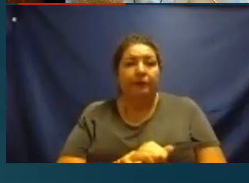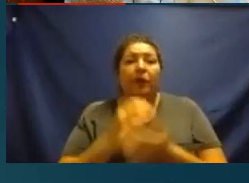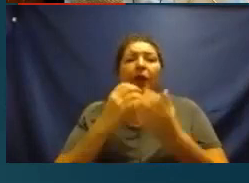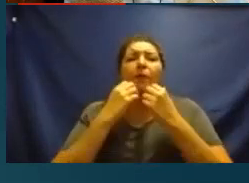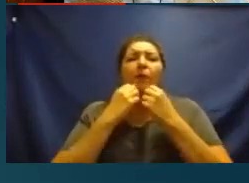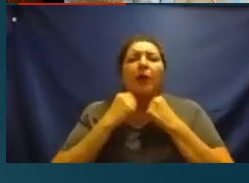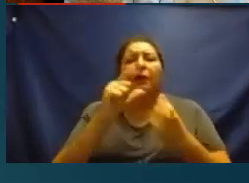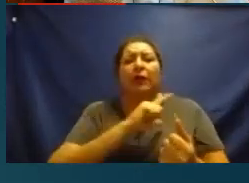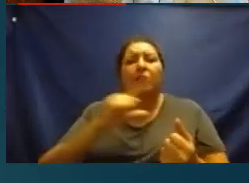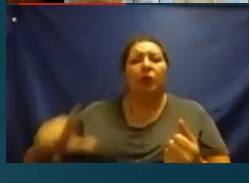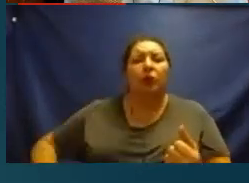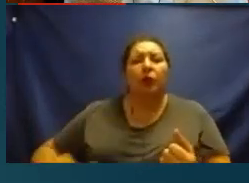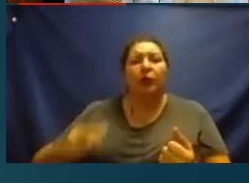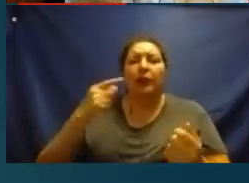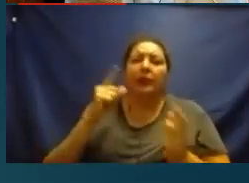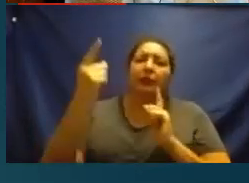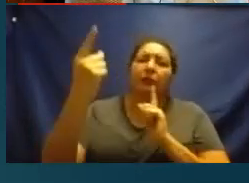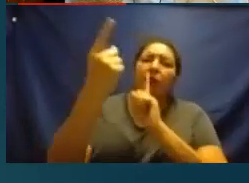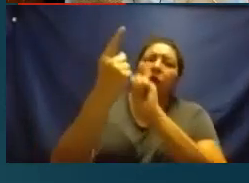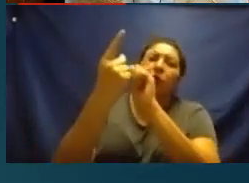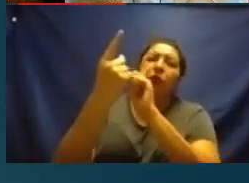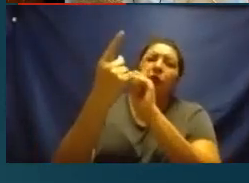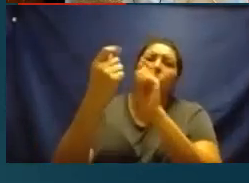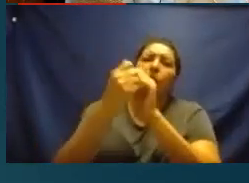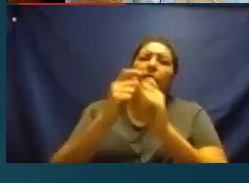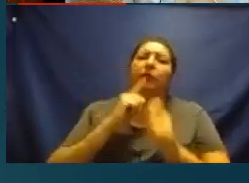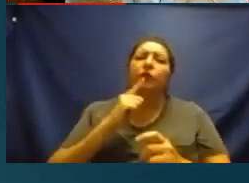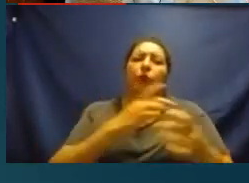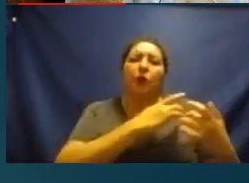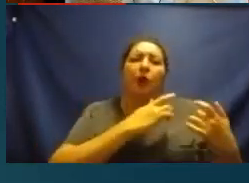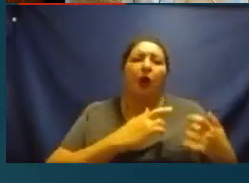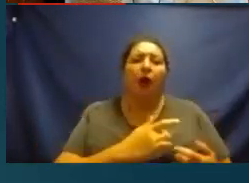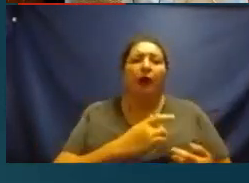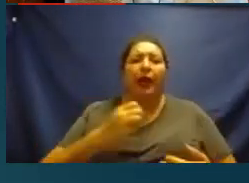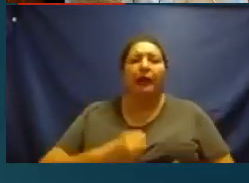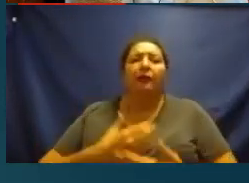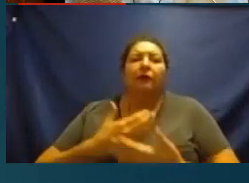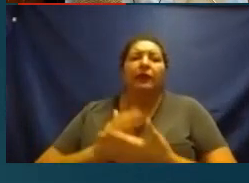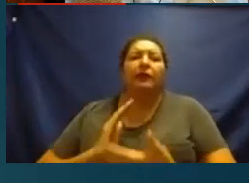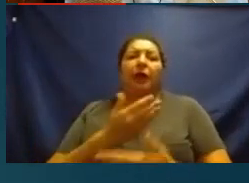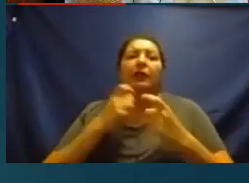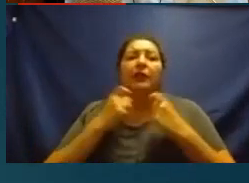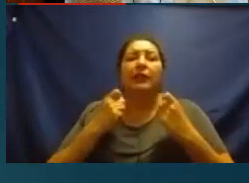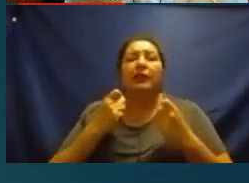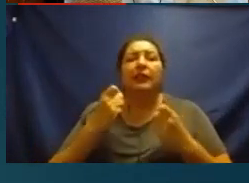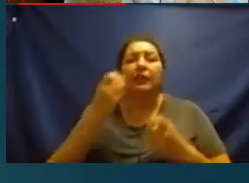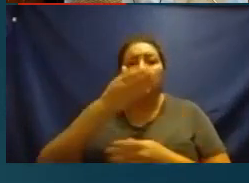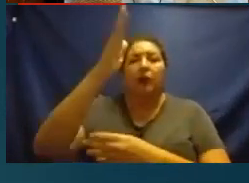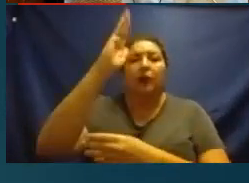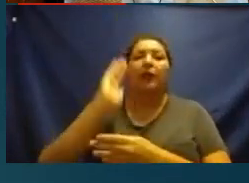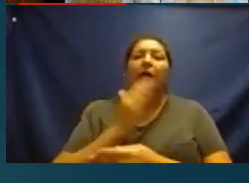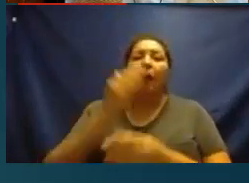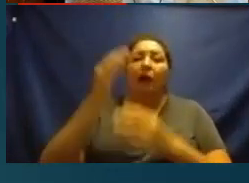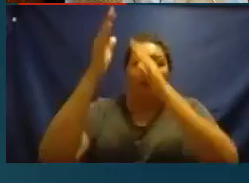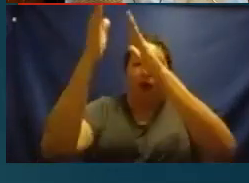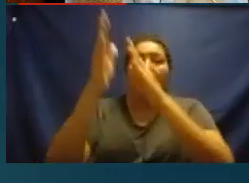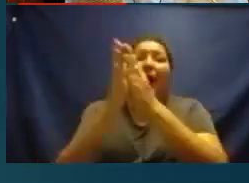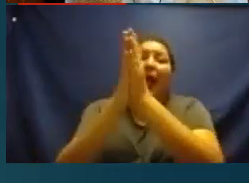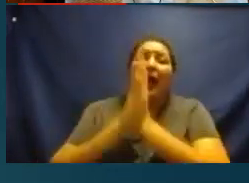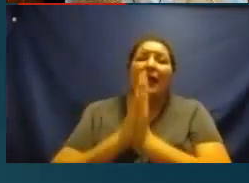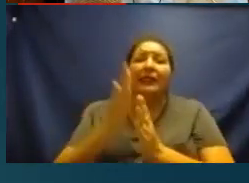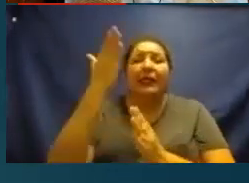Beloved in the Lord, let us draw near with a true heart and confess our sins unto God our Father, beseeching him in